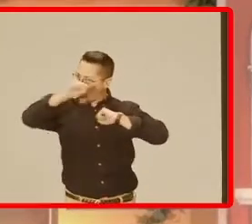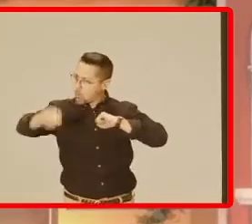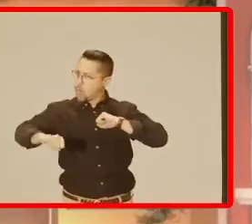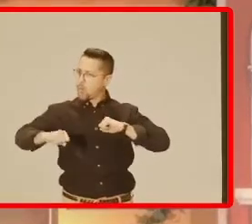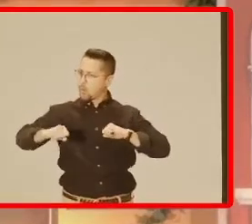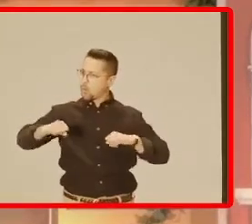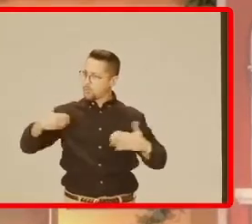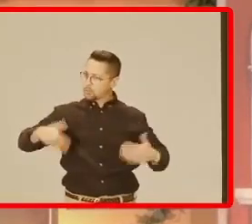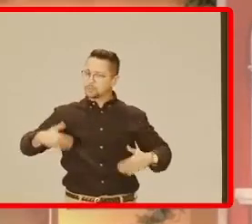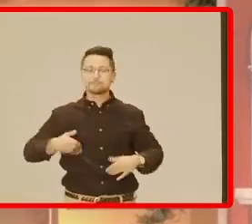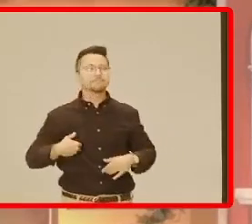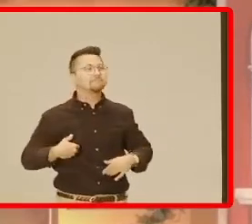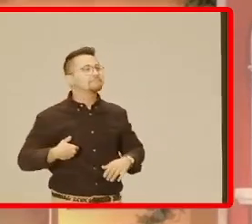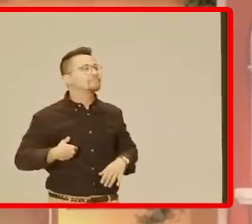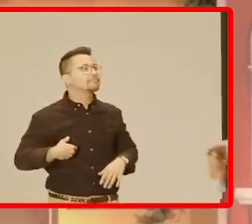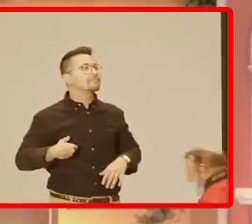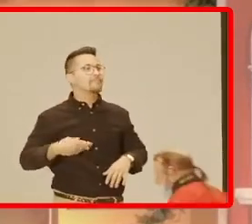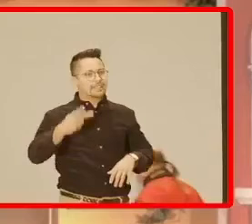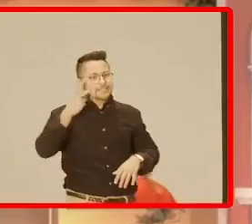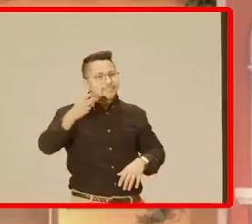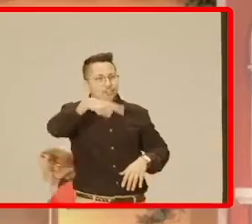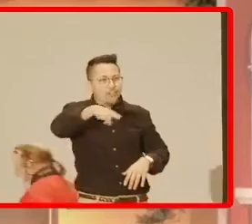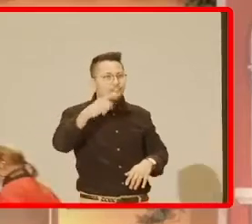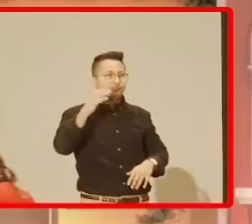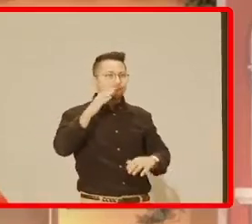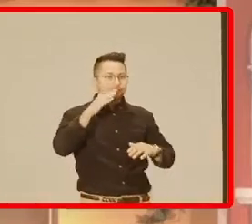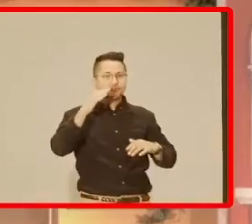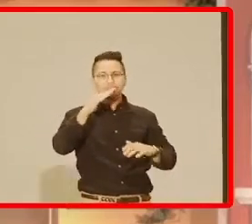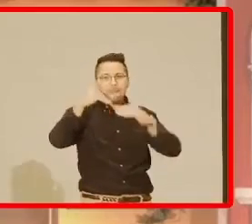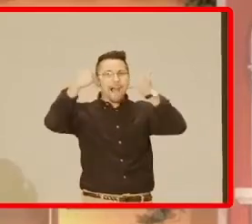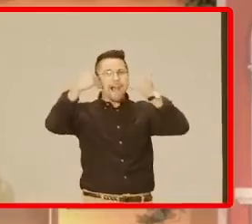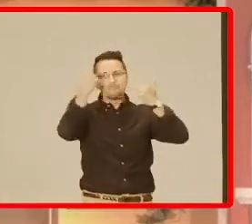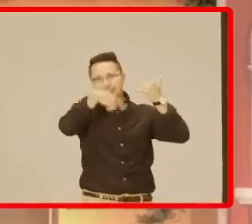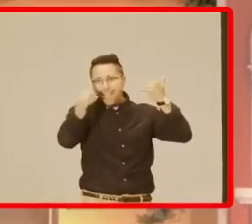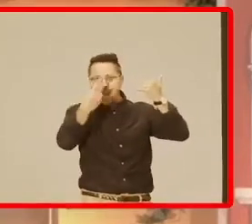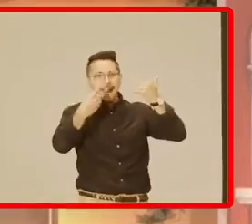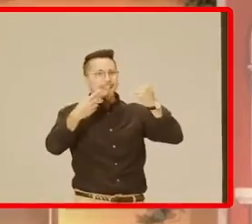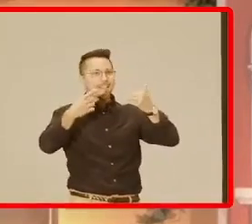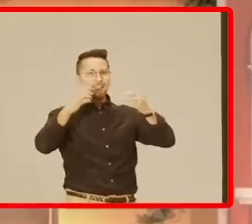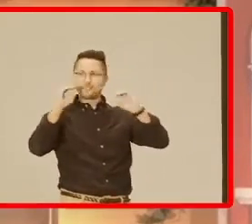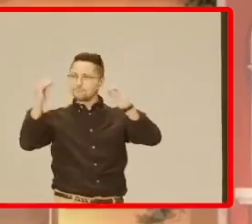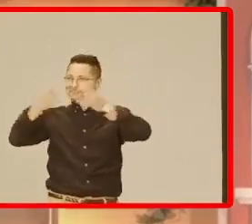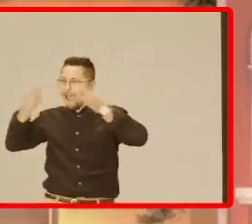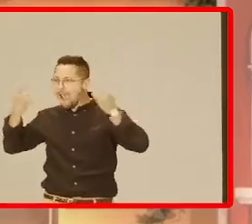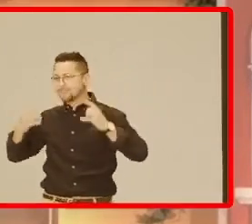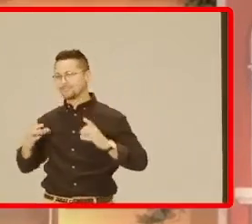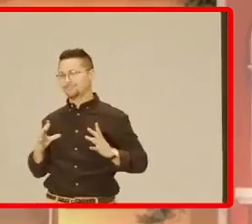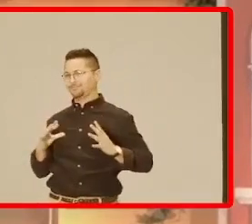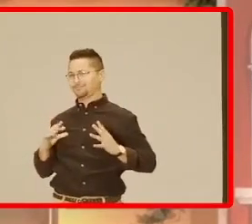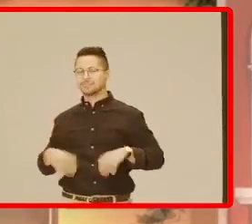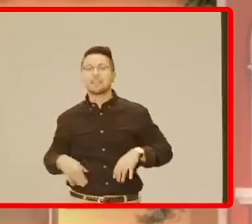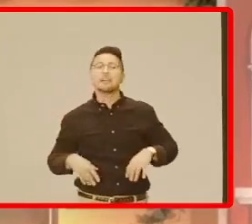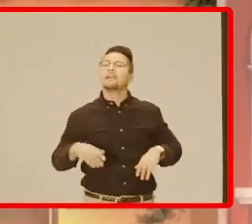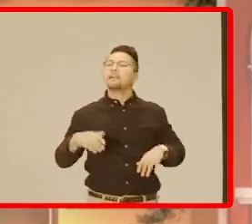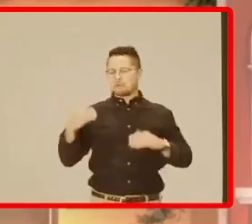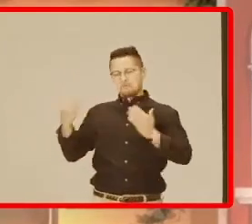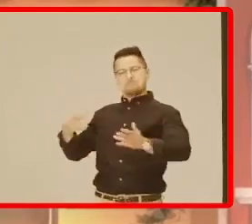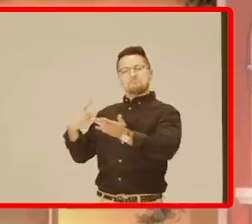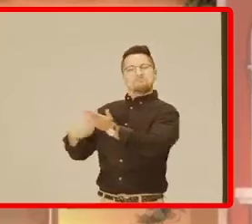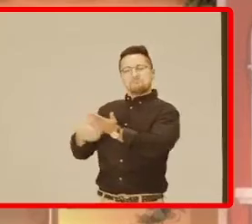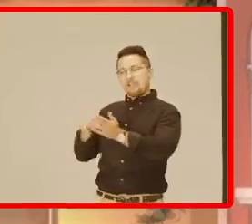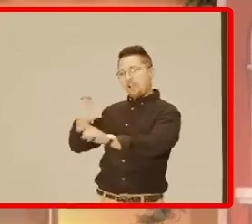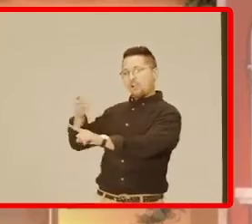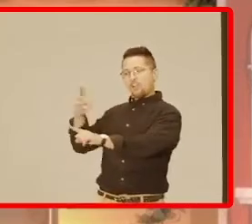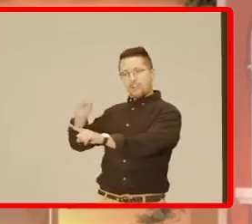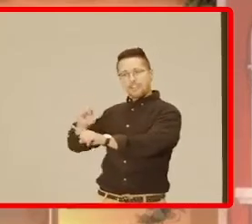smiley faces away from all the masks. So we're going to go ahead and get started and talk to you about Chris's journey. So you want to start